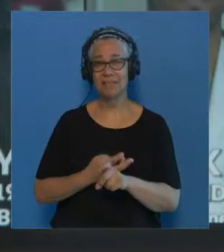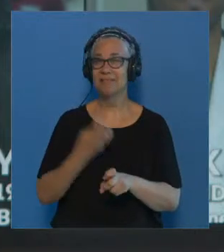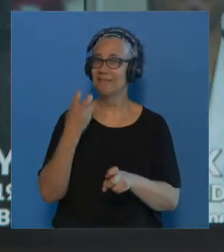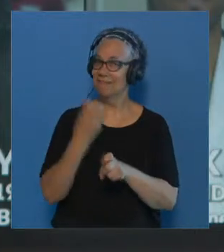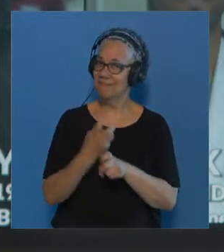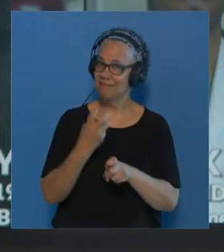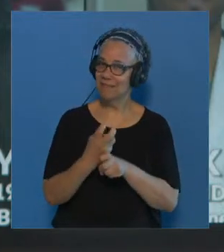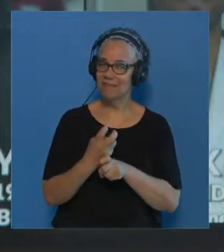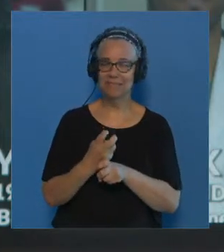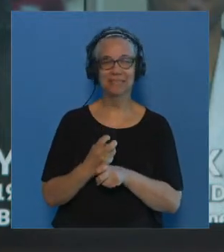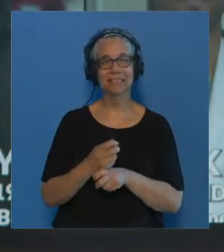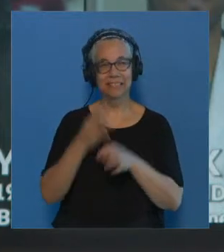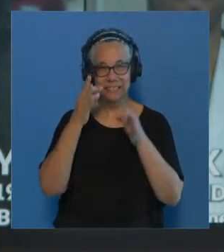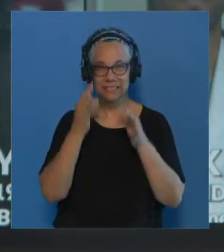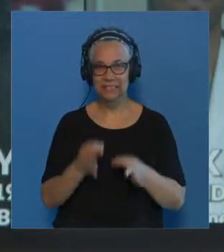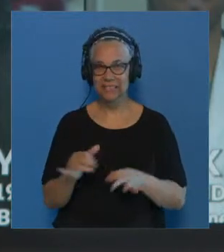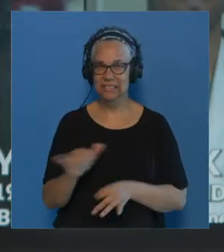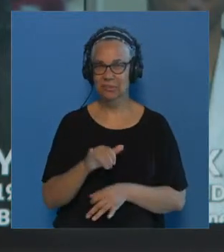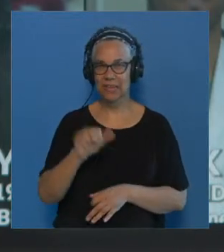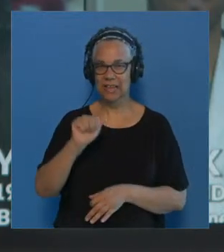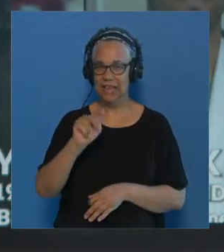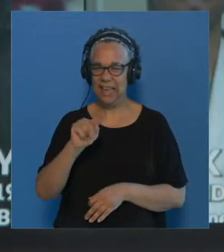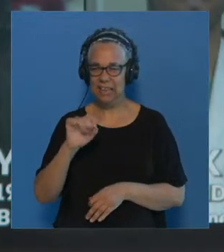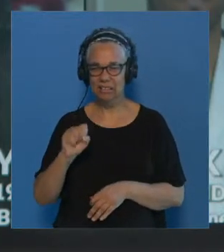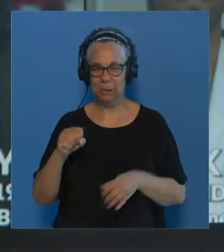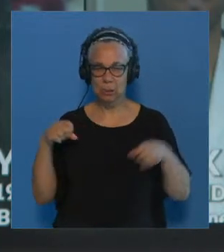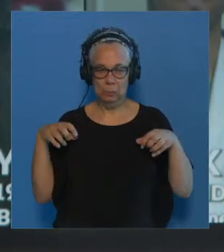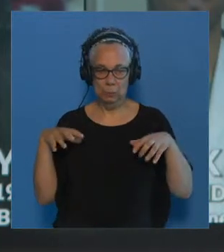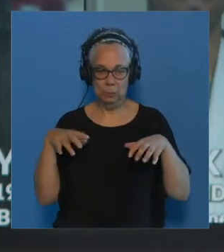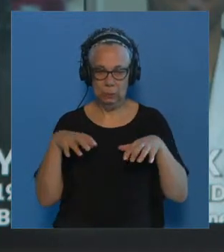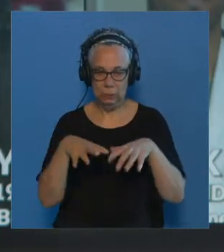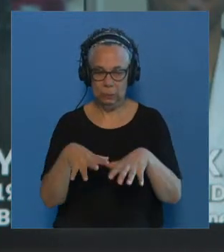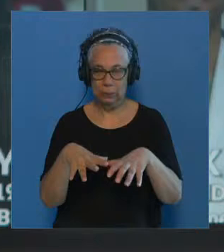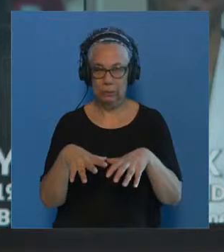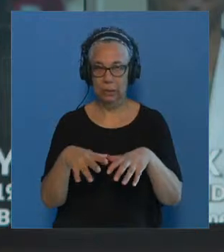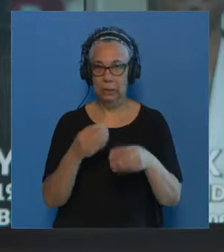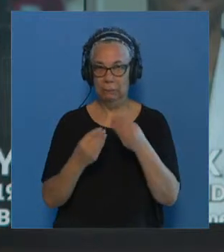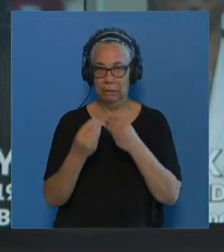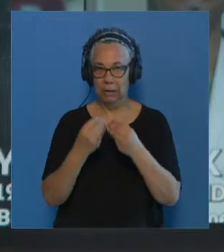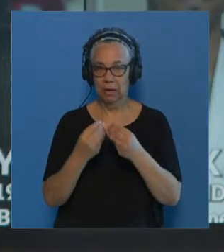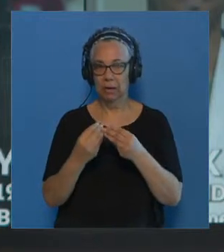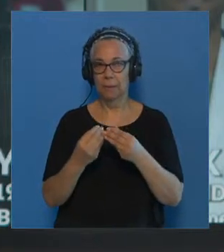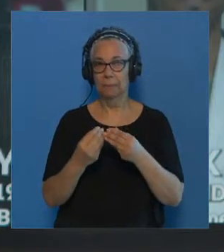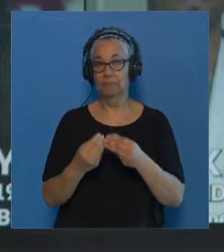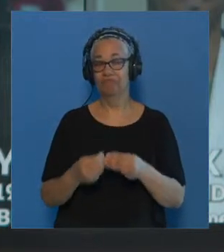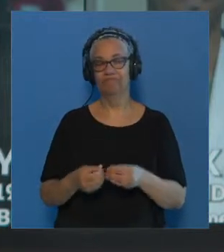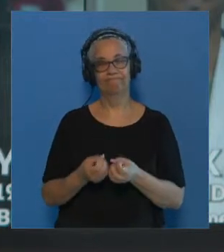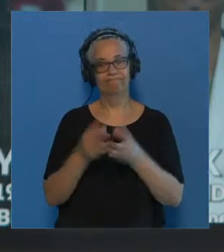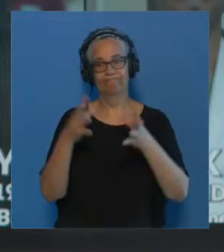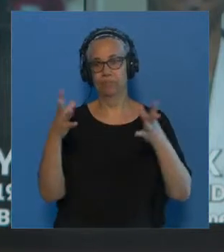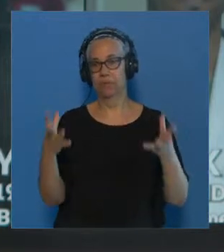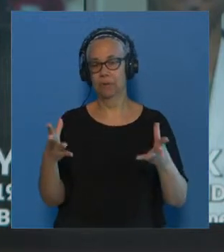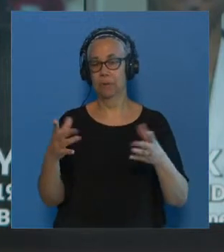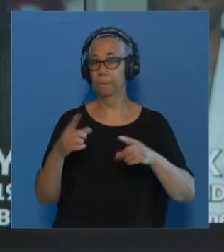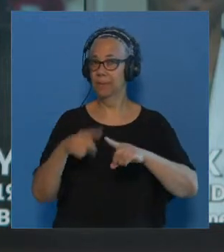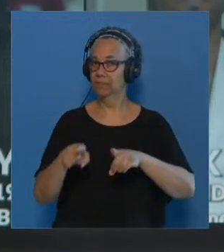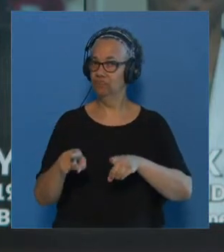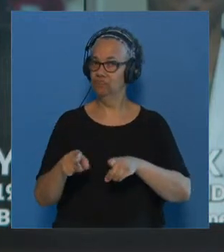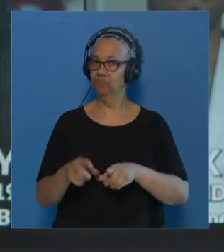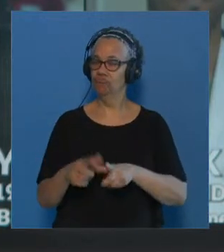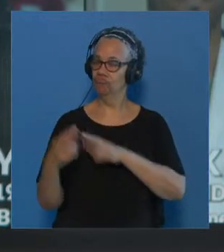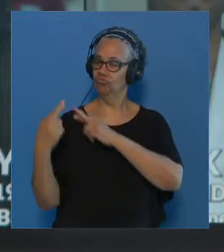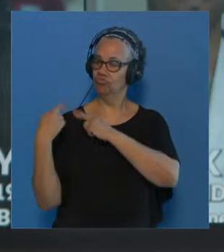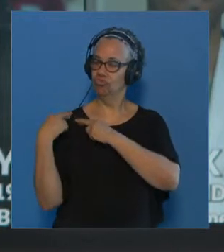have been like ants at a summer picnic, numerous. However, it is a responsibility that I take seriously, and my